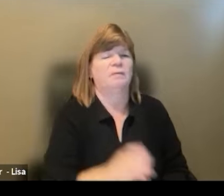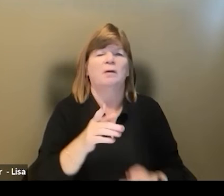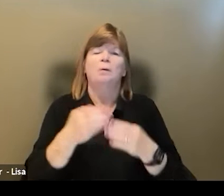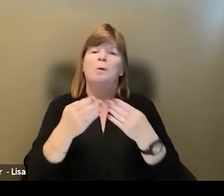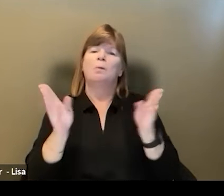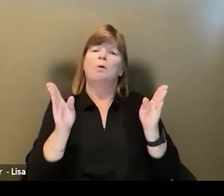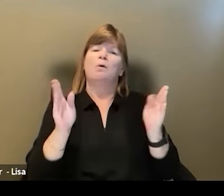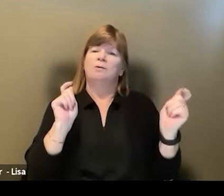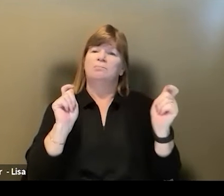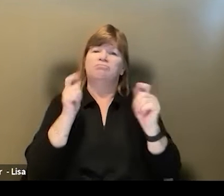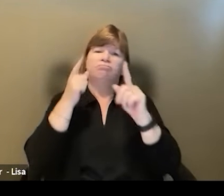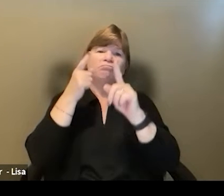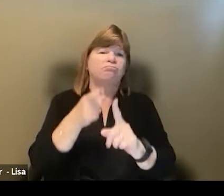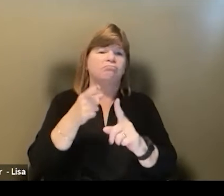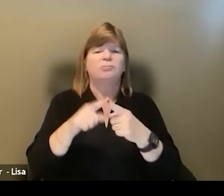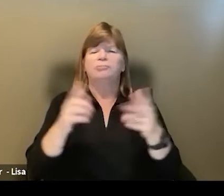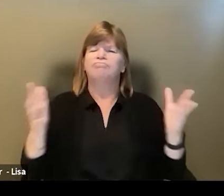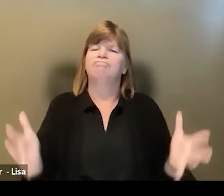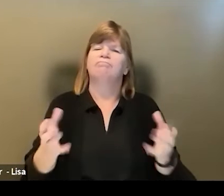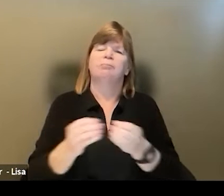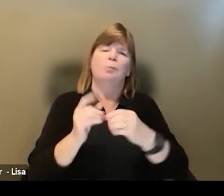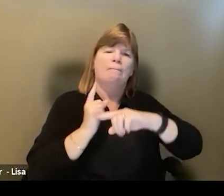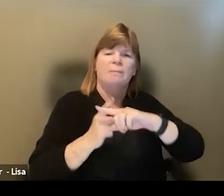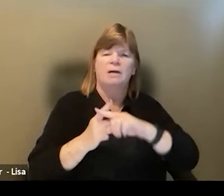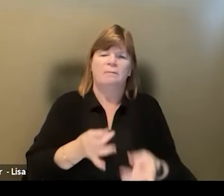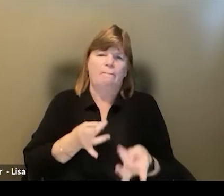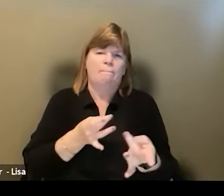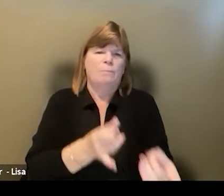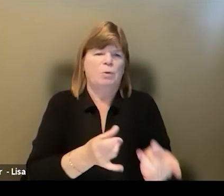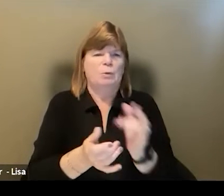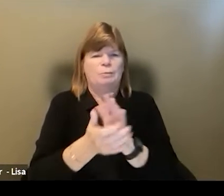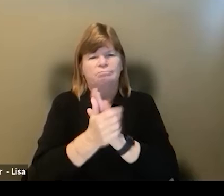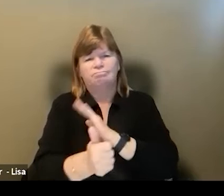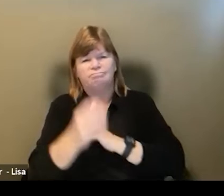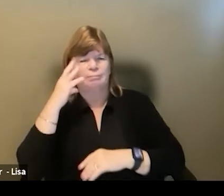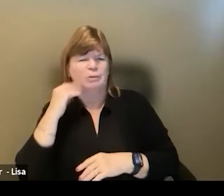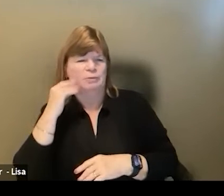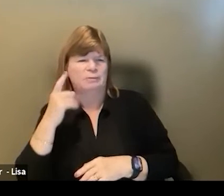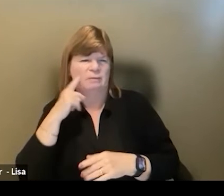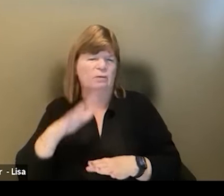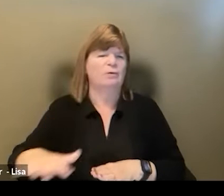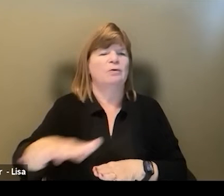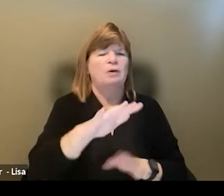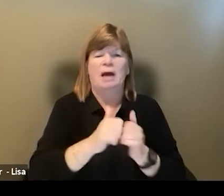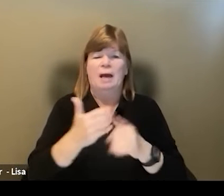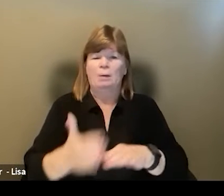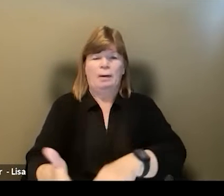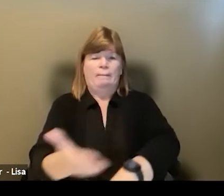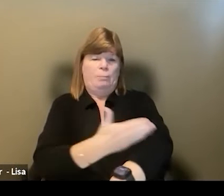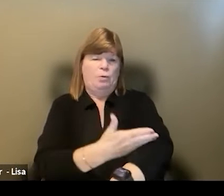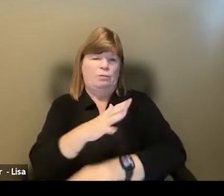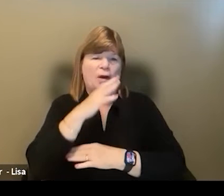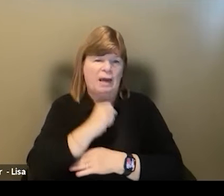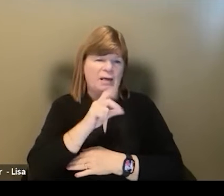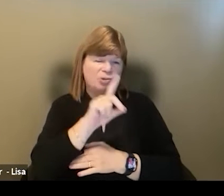waiver transition is to just foster a positive and smooth experience for waiver recipients and providers by enhancing the Age